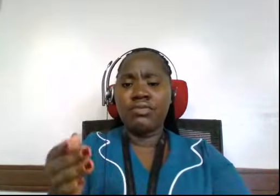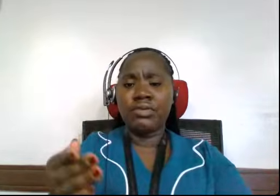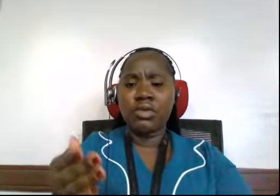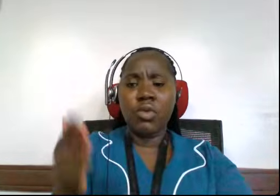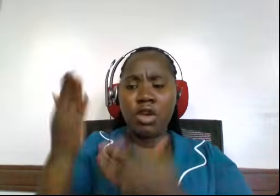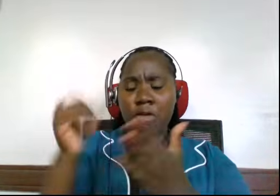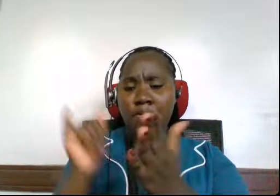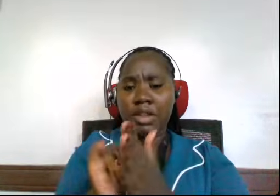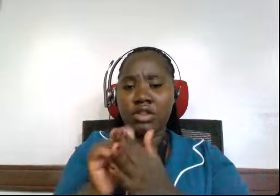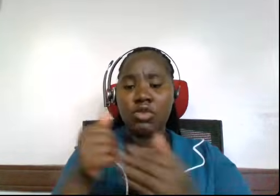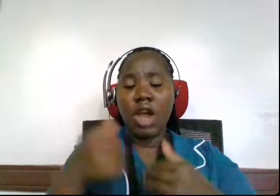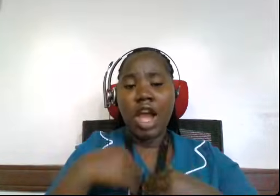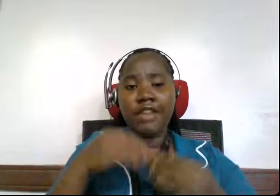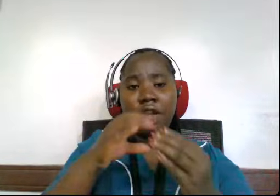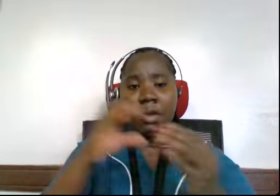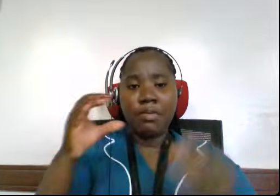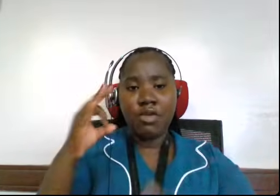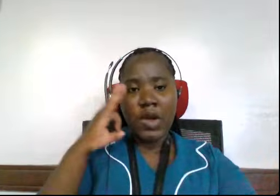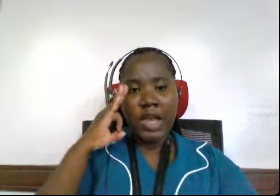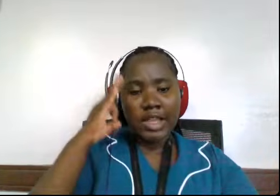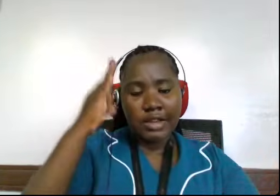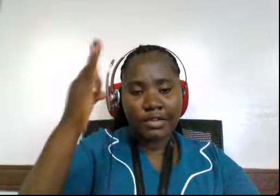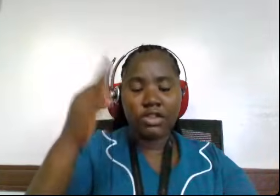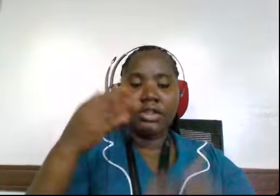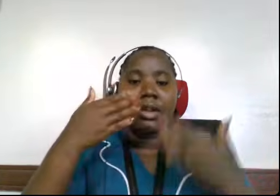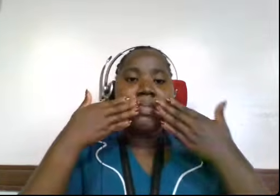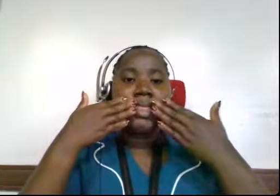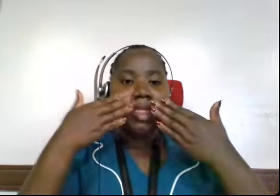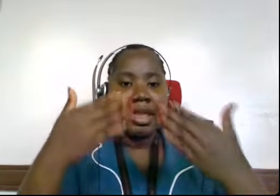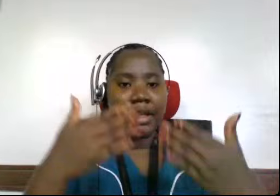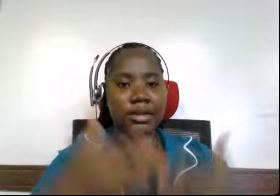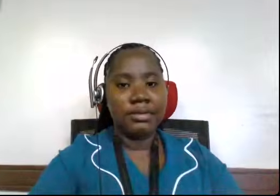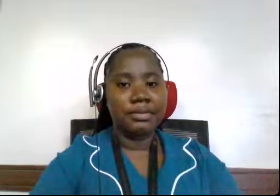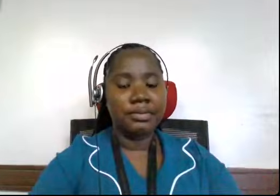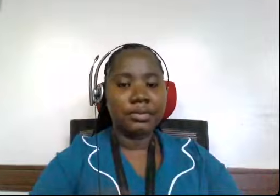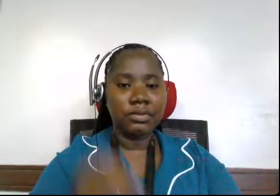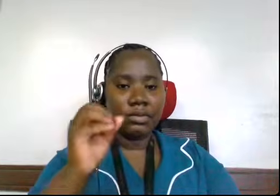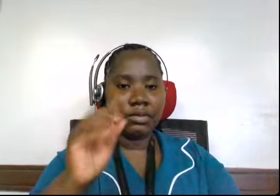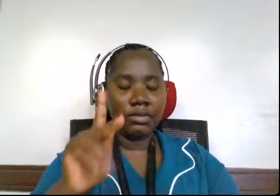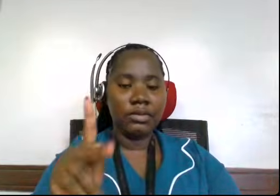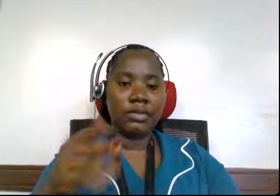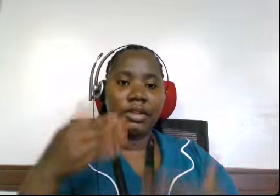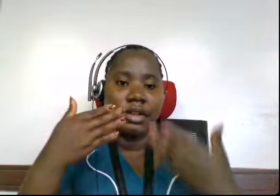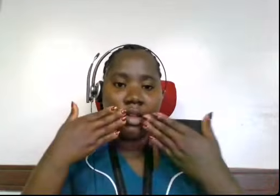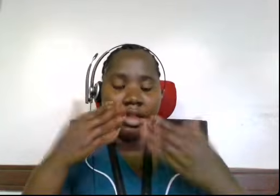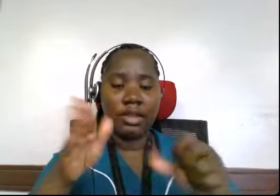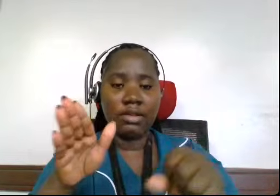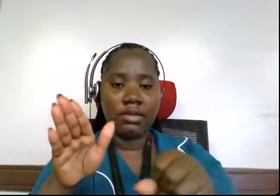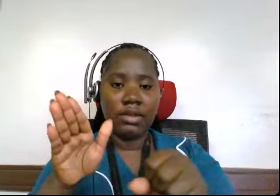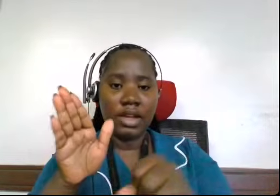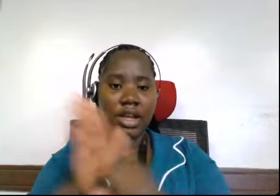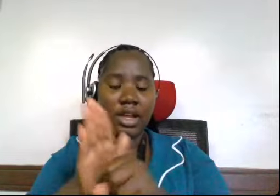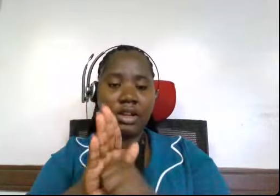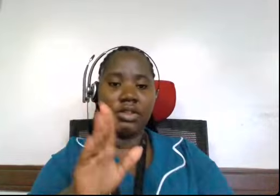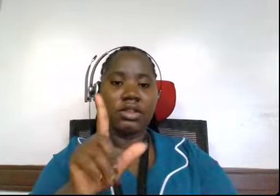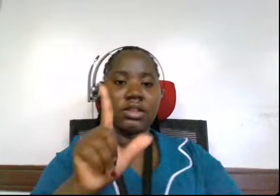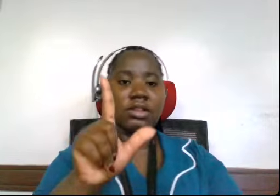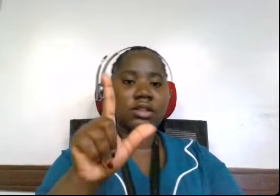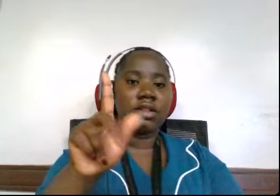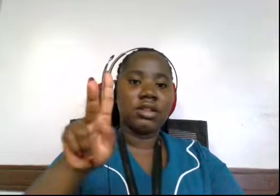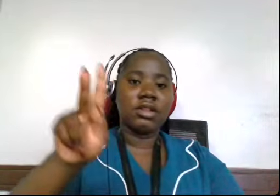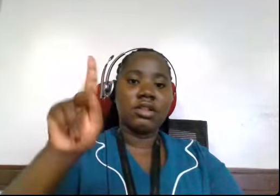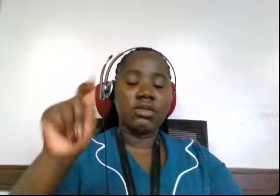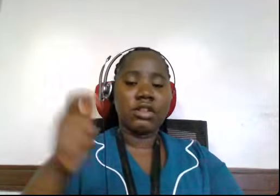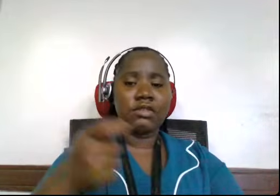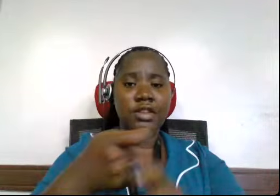others in future. Thank you. Okay, thank you so much, Mr. Luca. He's from the MST,